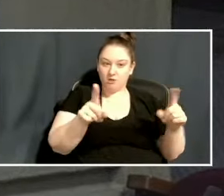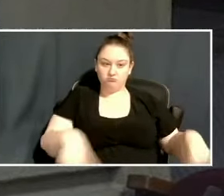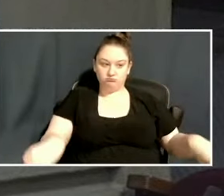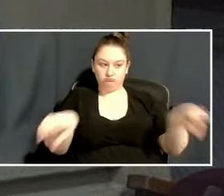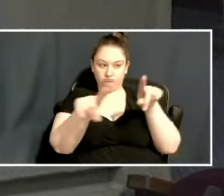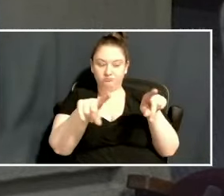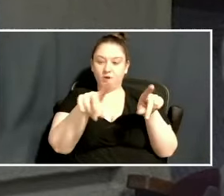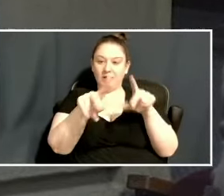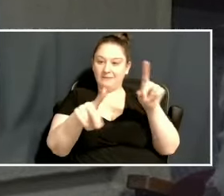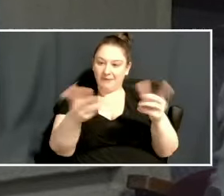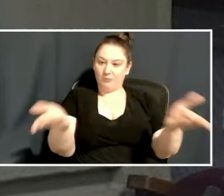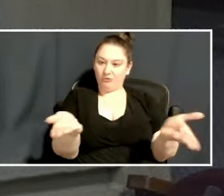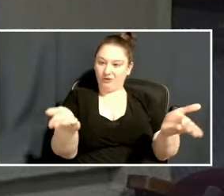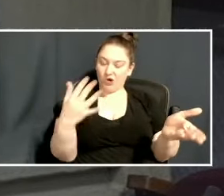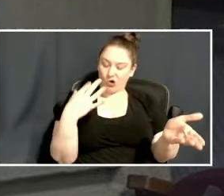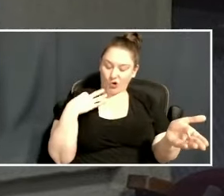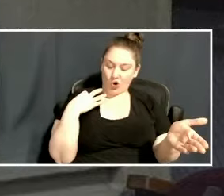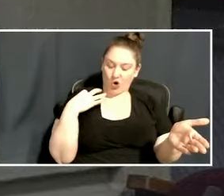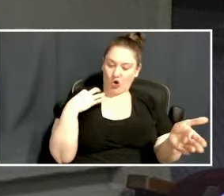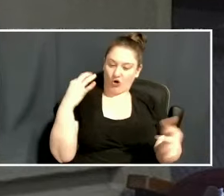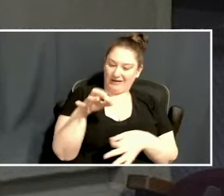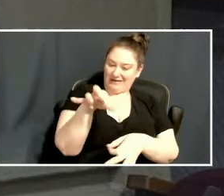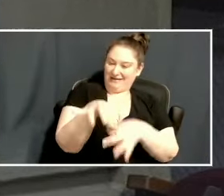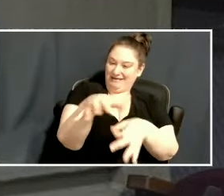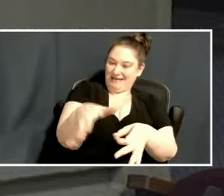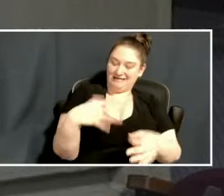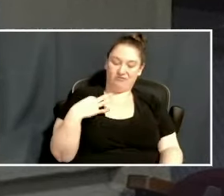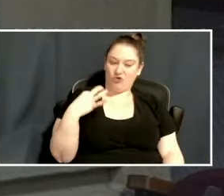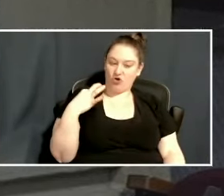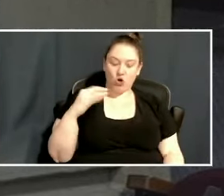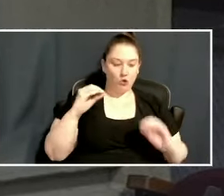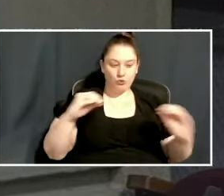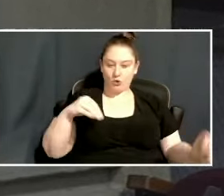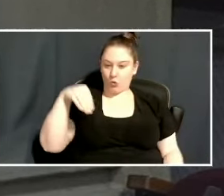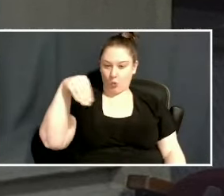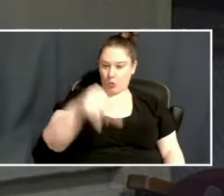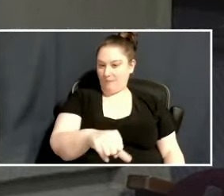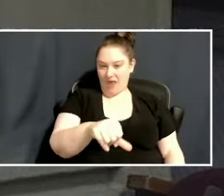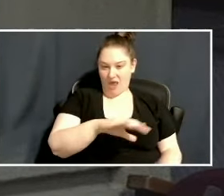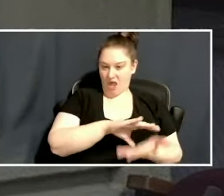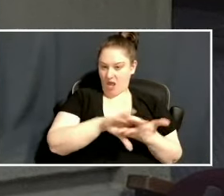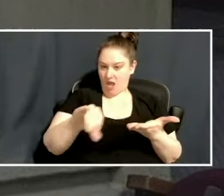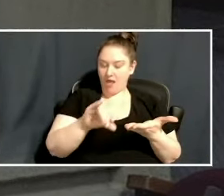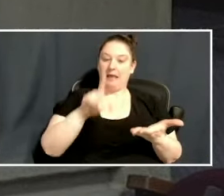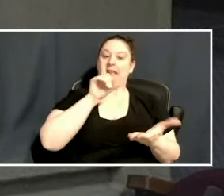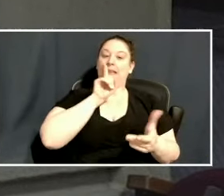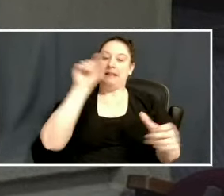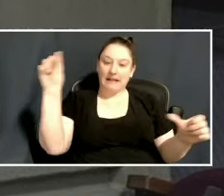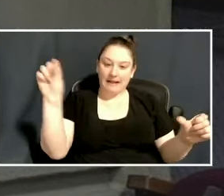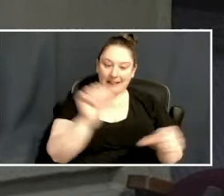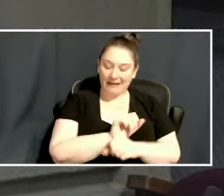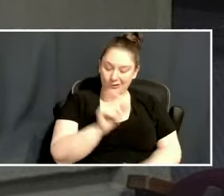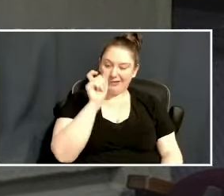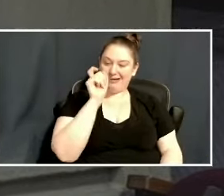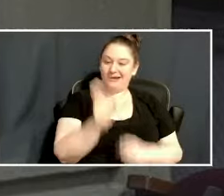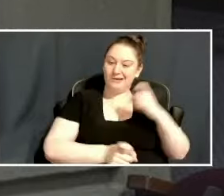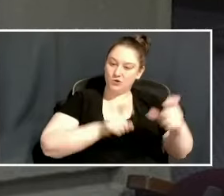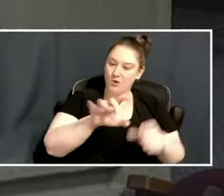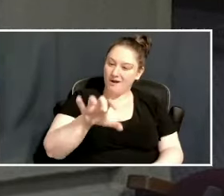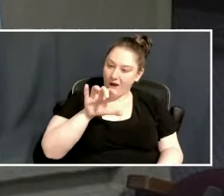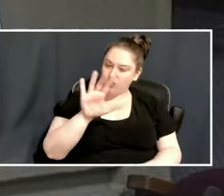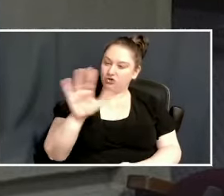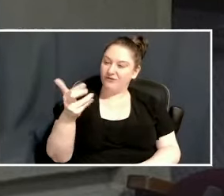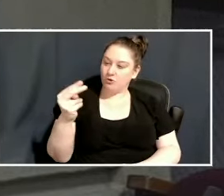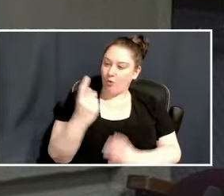volunteers. There's no paycheck that comes with that, and they literally donate hundreds of their own hours each month